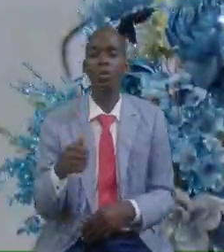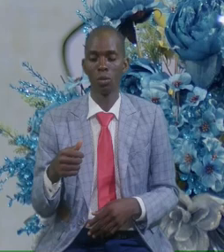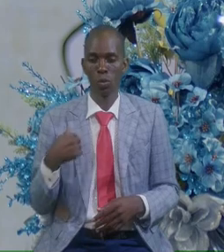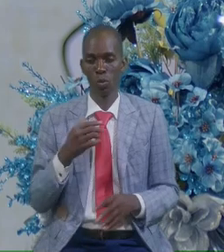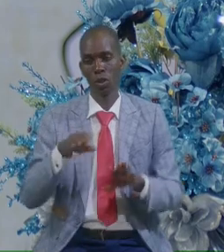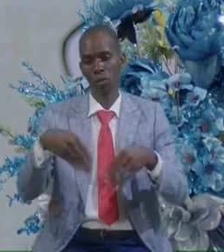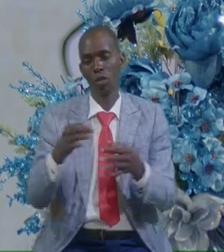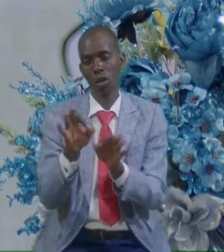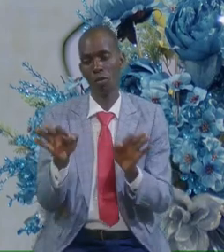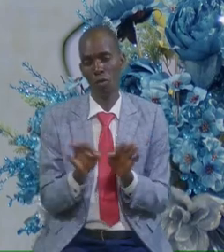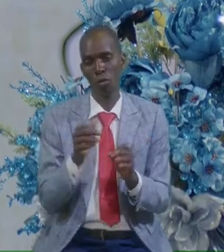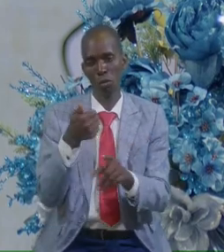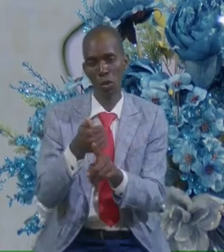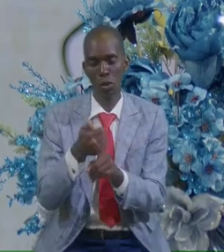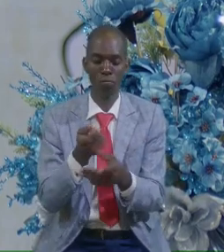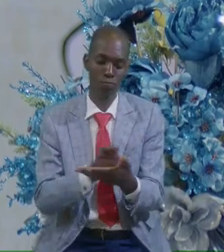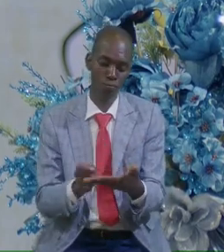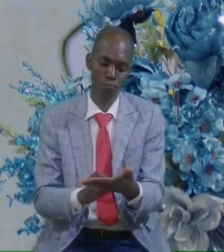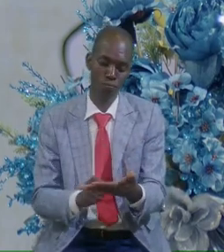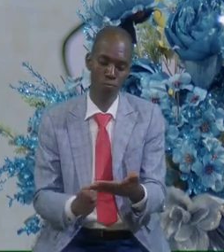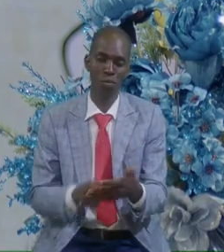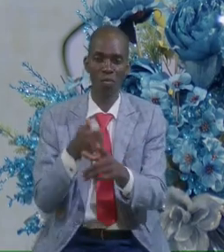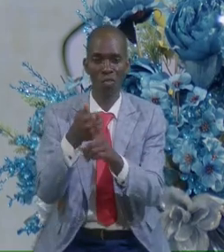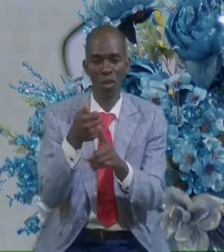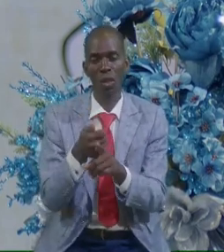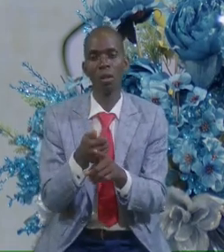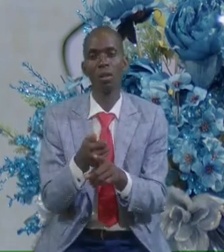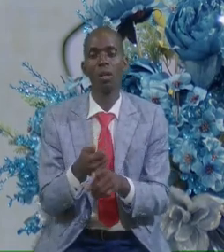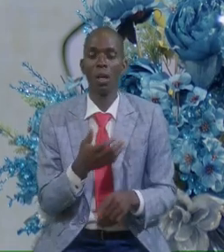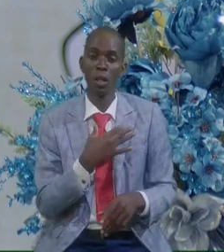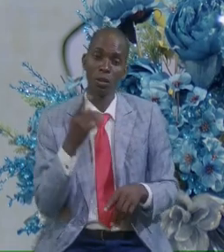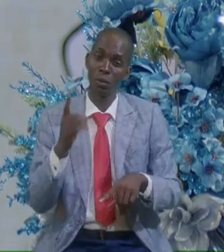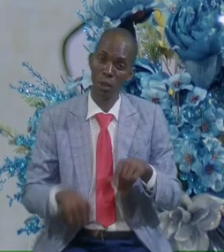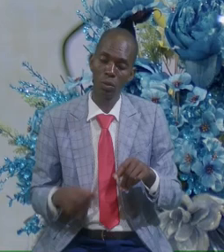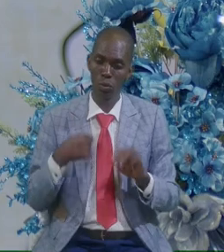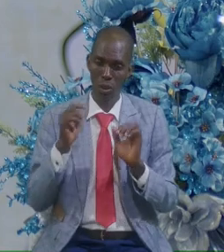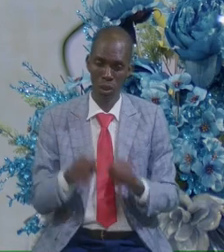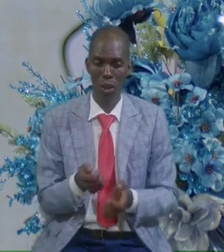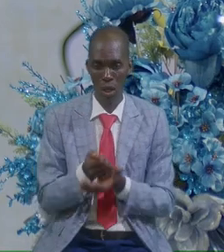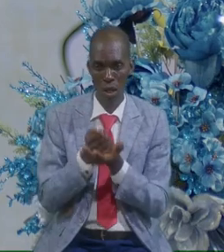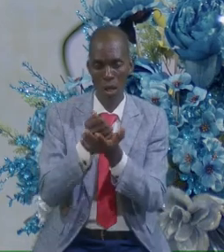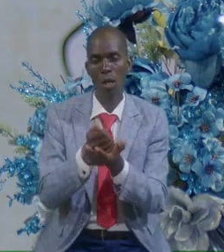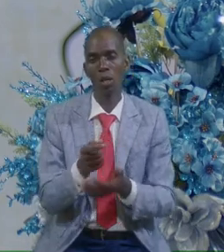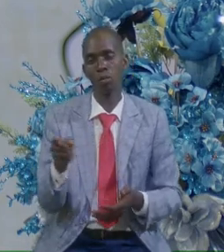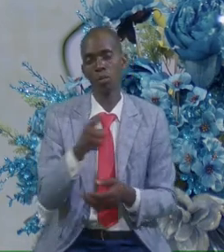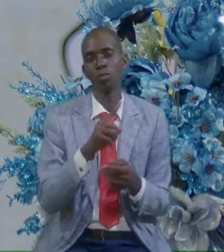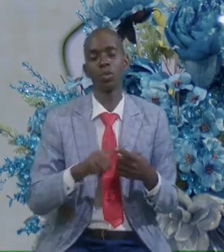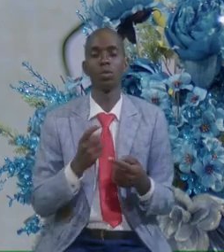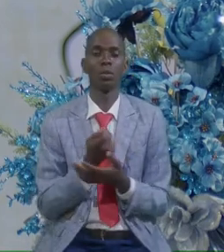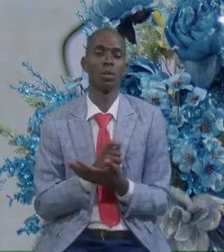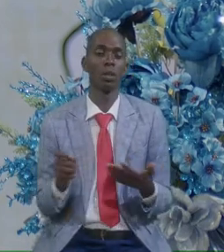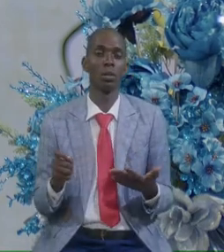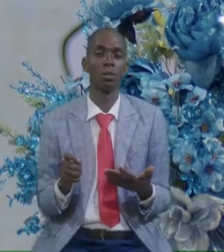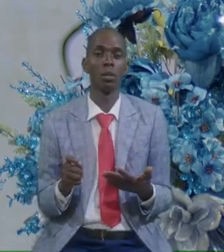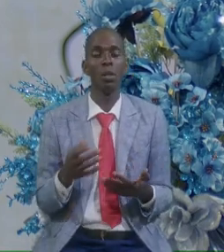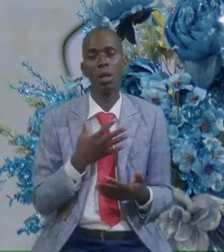read what you have written and use it to assist you. If you are watching online